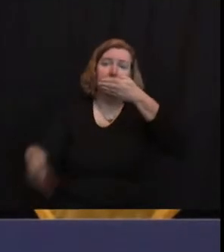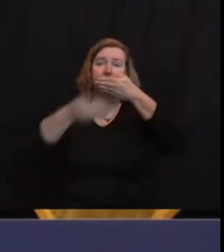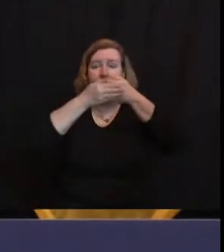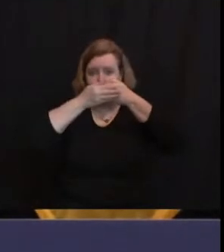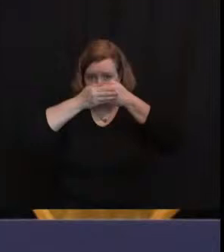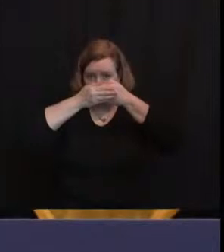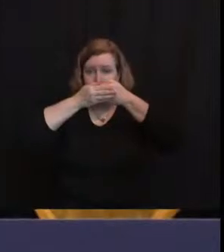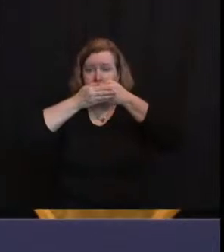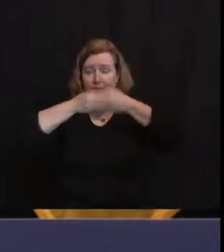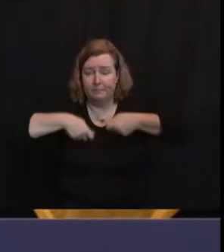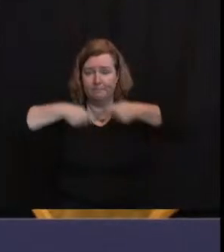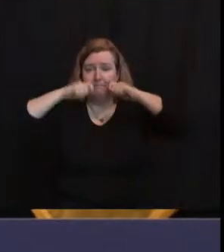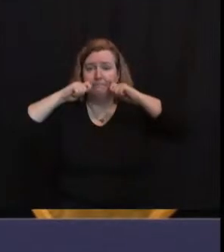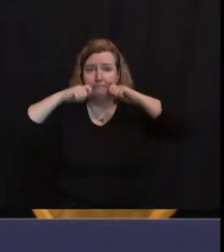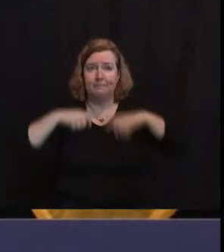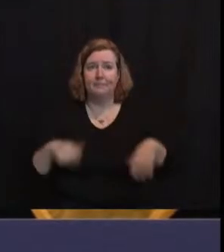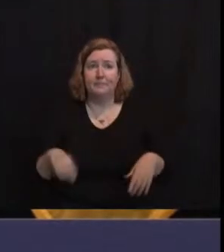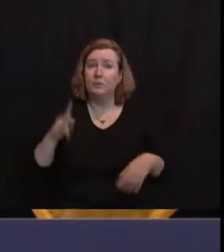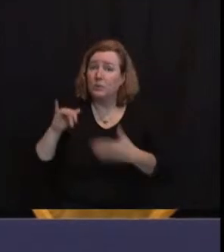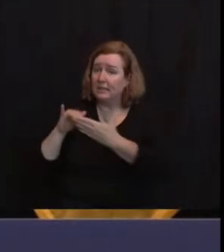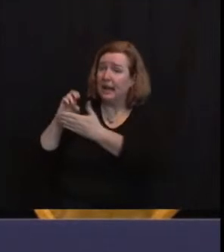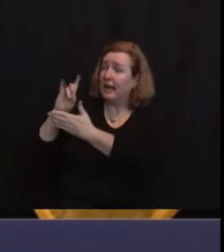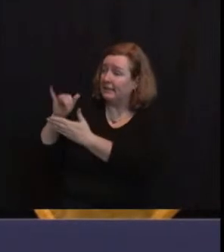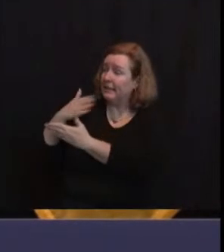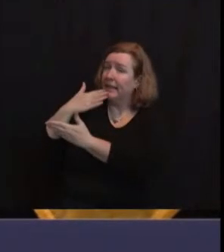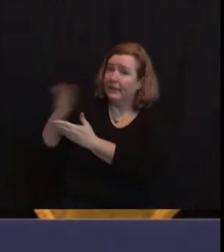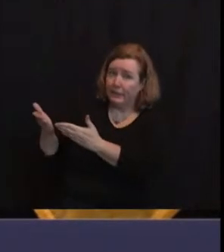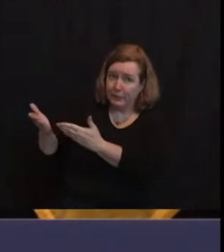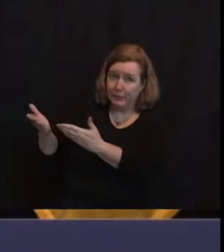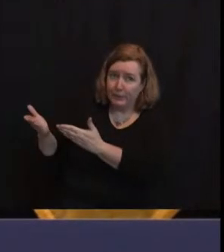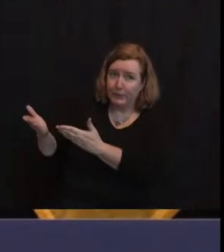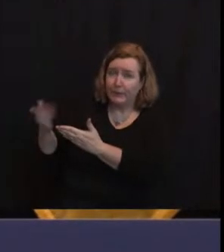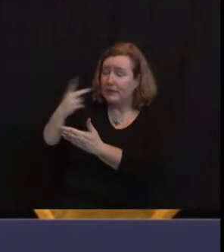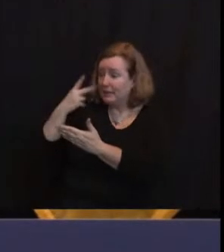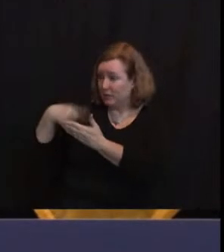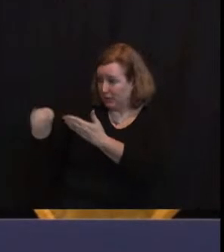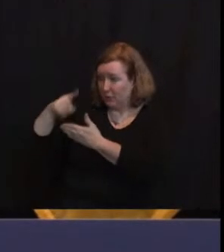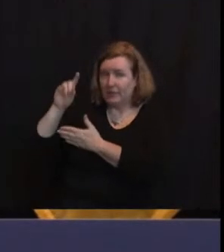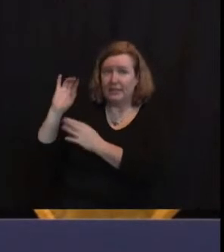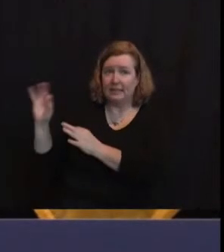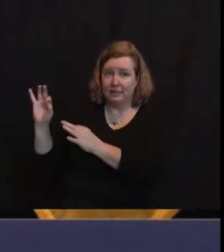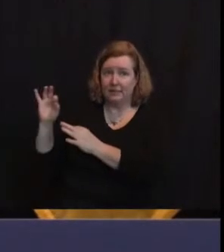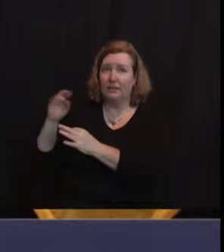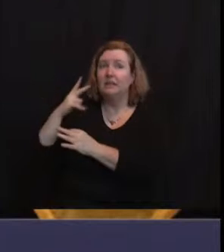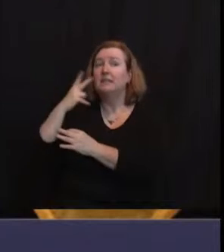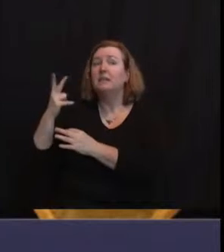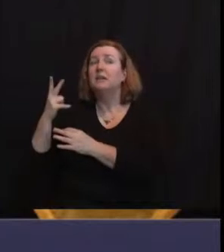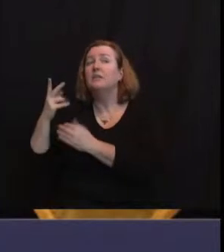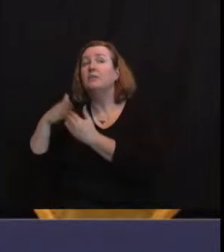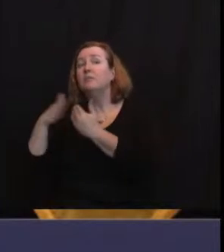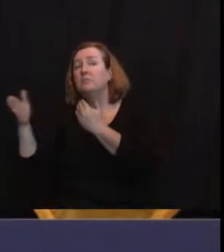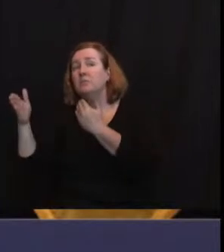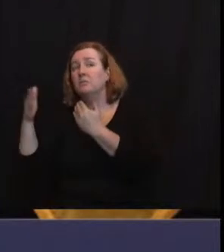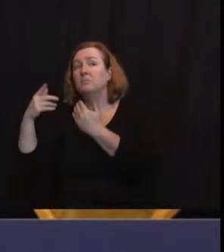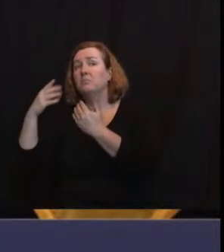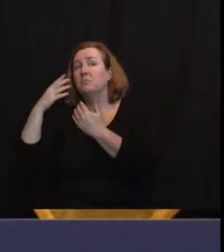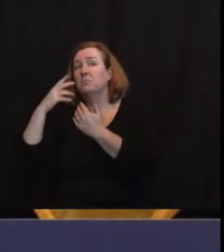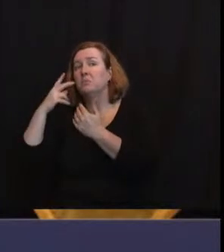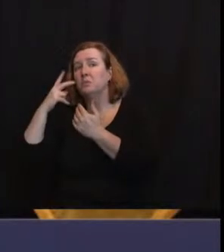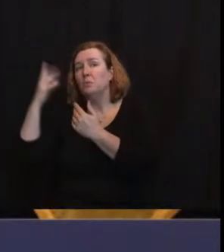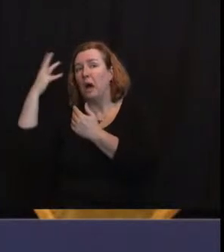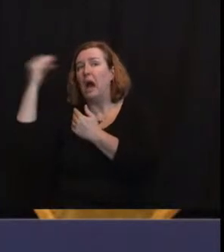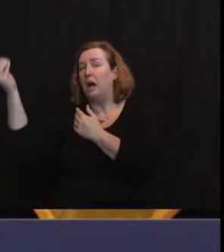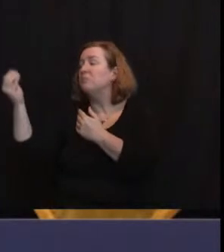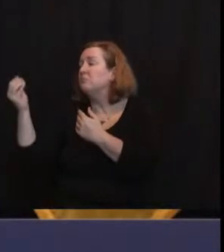today. Judy and Eddie, thank you. Eddie, you with us next week or not? You are. You got one more week, and then we're going to lose you for a few, I know. So thank you